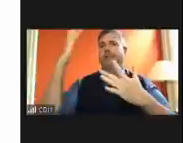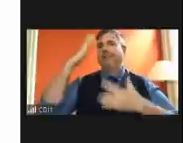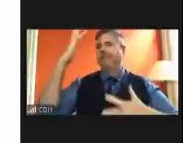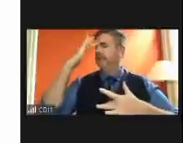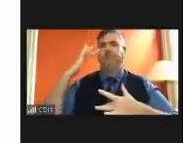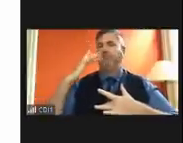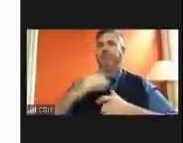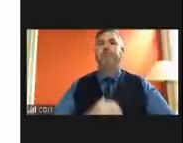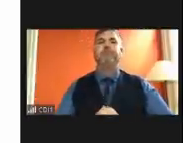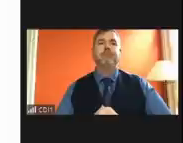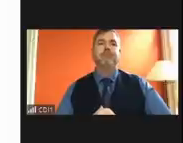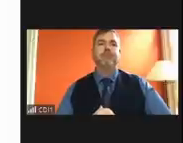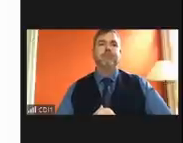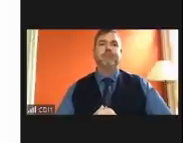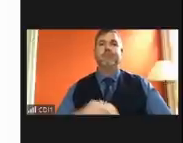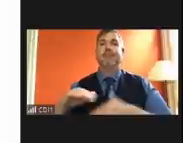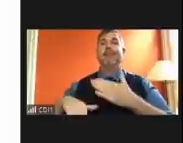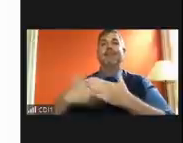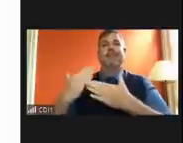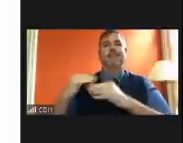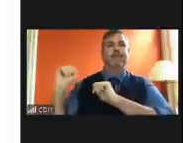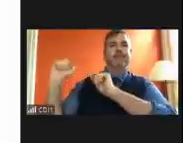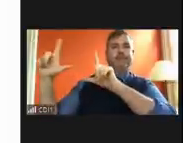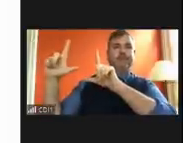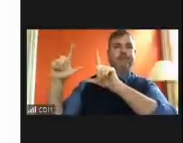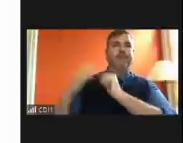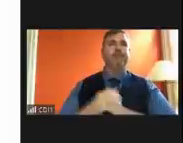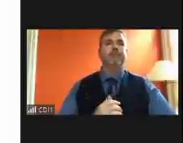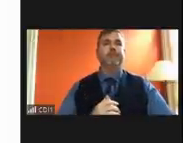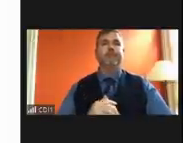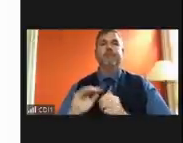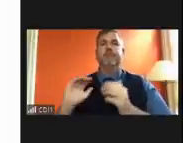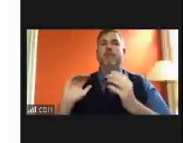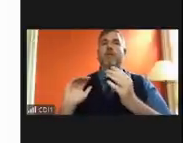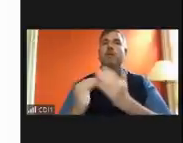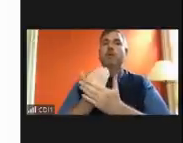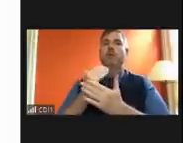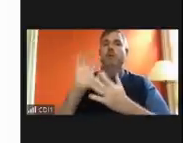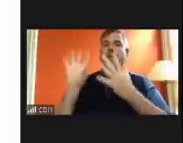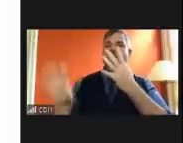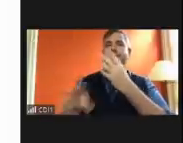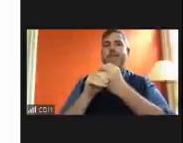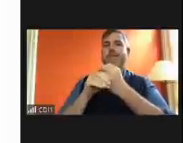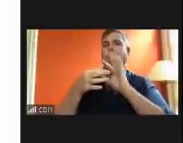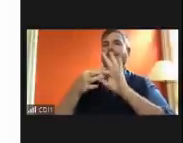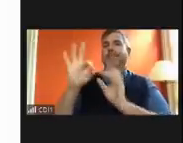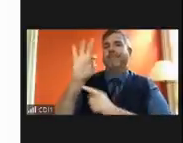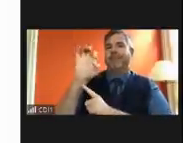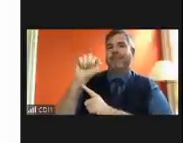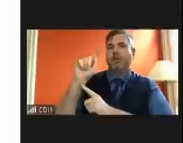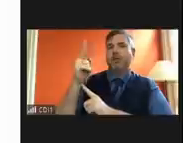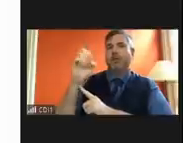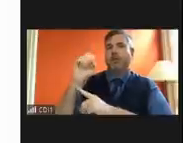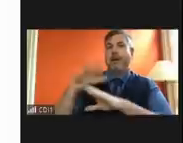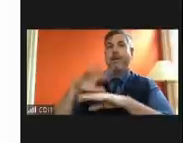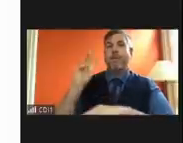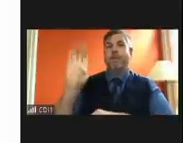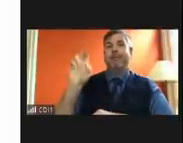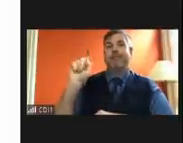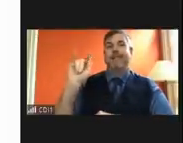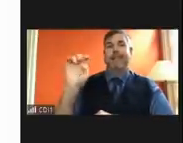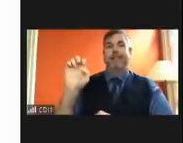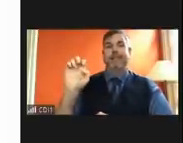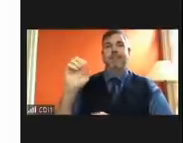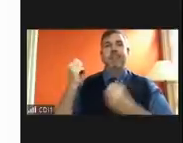Just want to call your attention to a new feature on our website. We've gotten a lot of interest in the data that we're